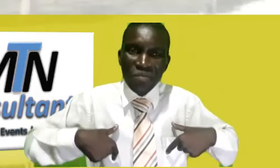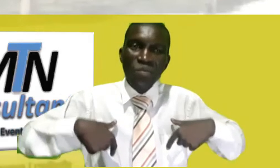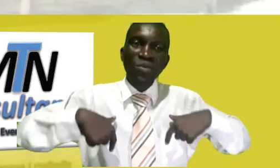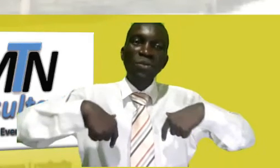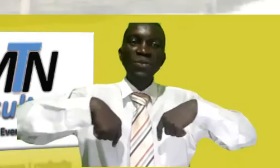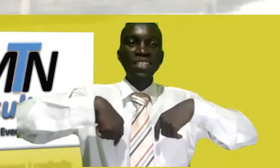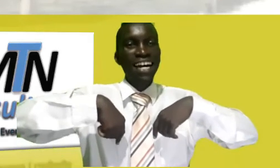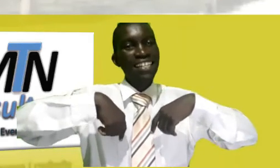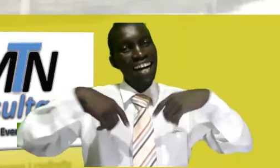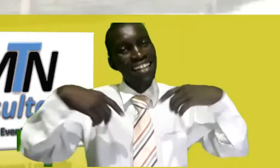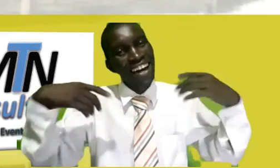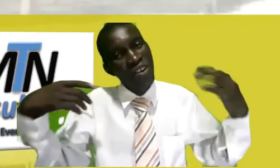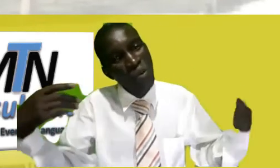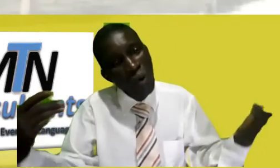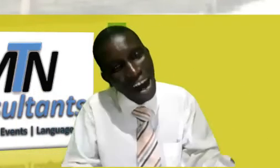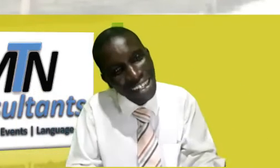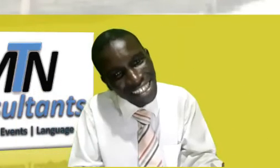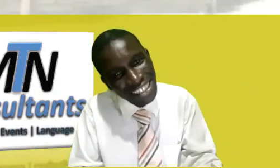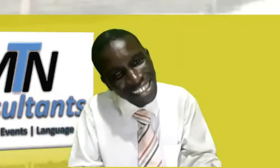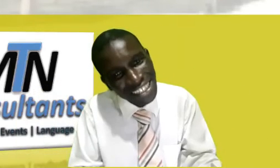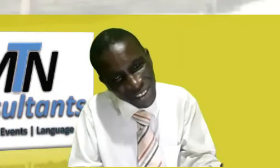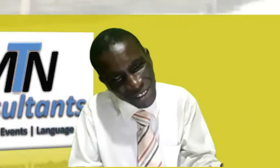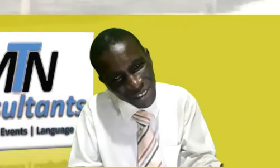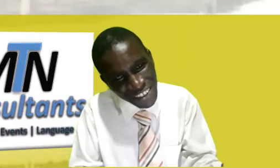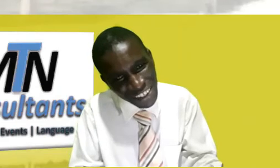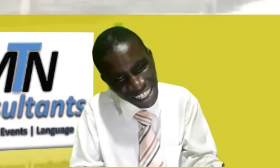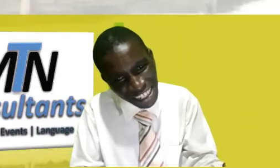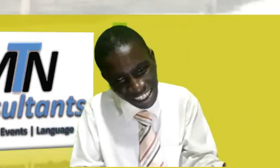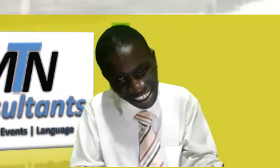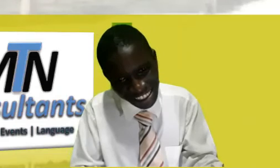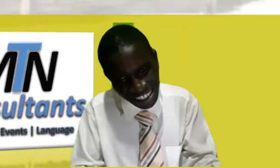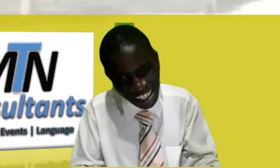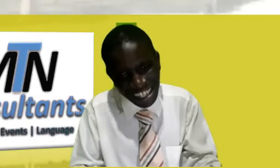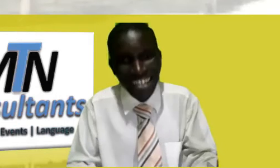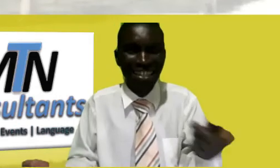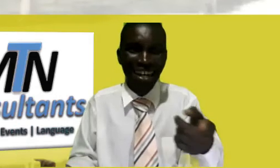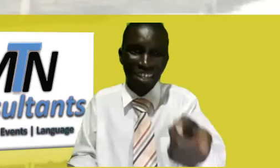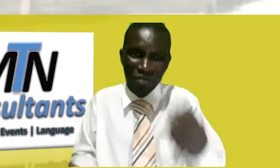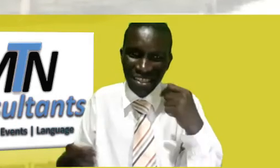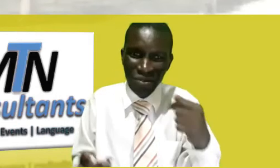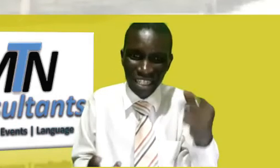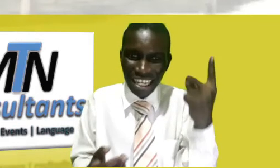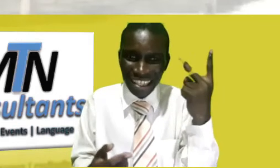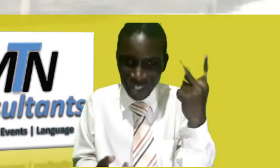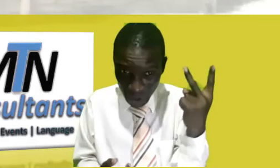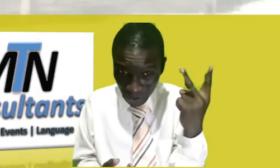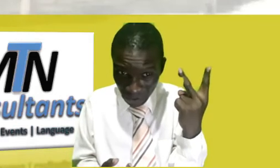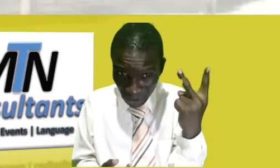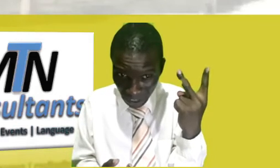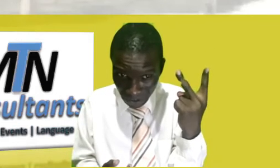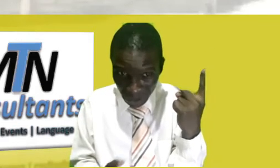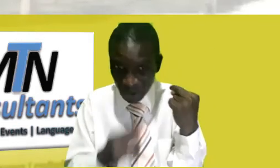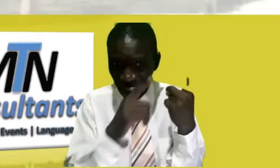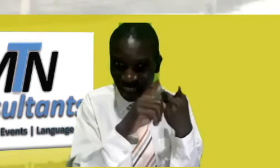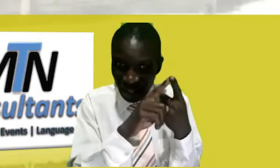name, izandla, what? Then you bend your head like this. Then the other person will either do